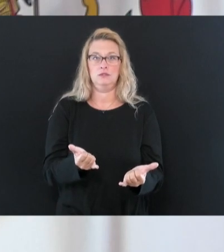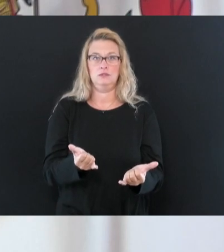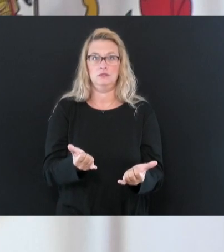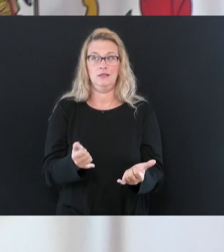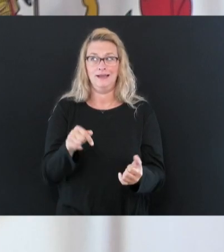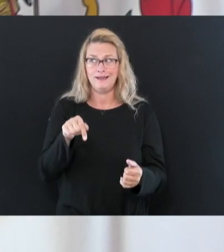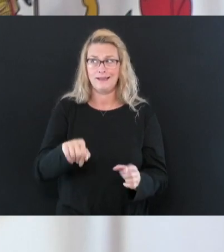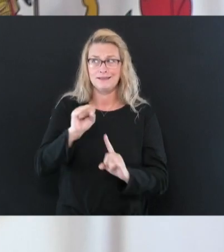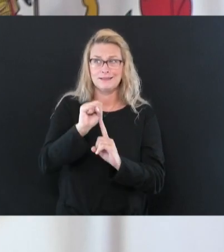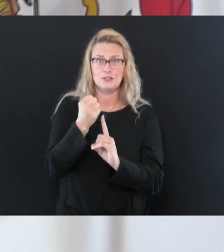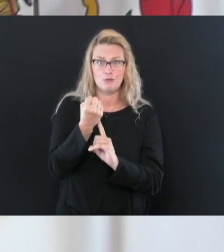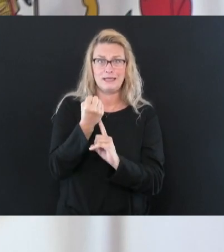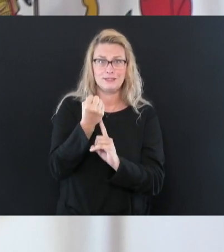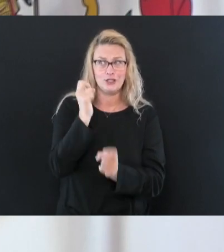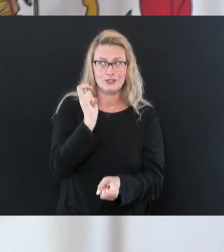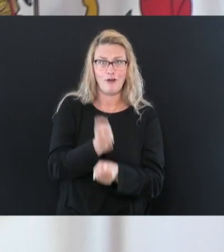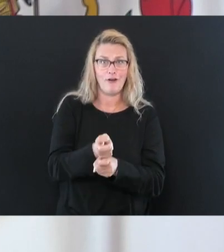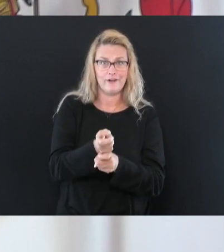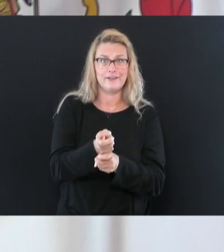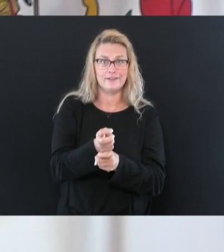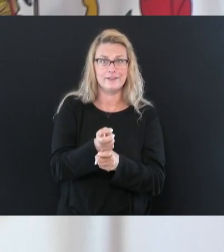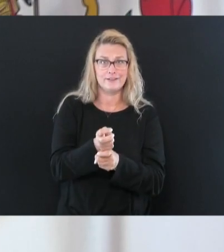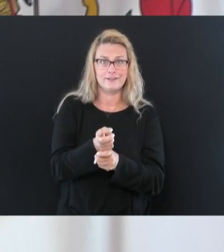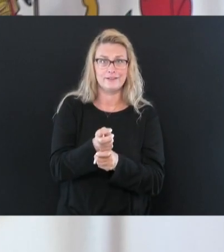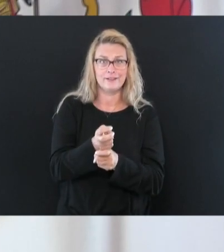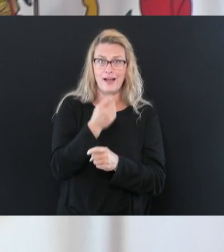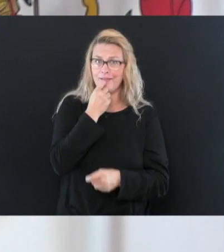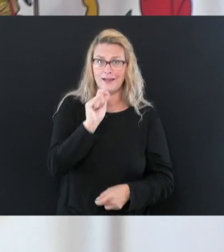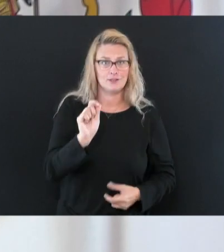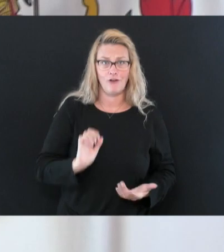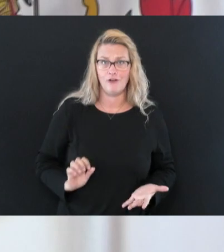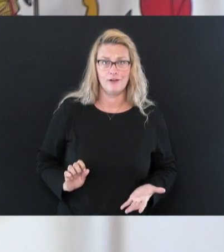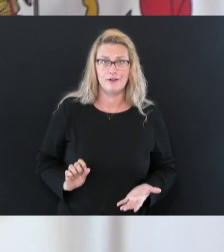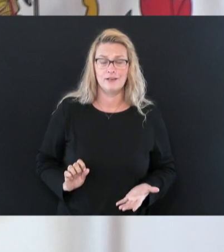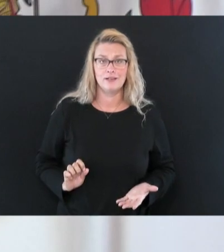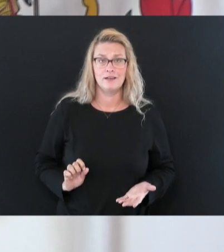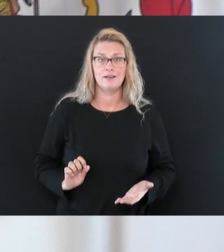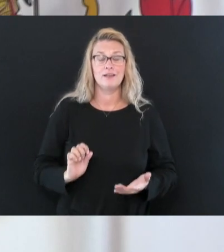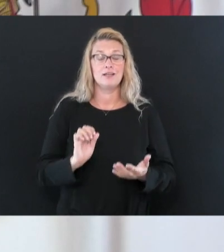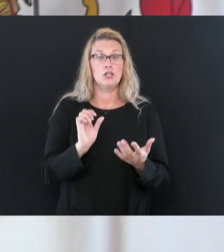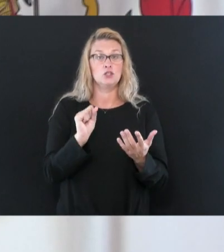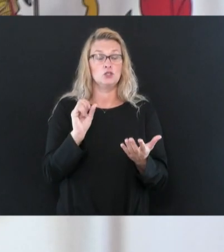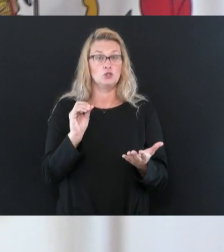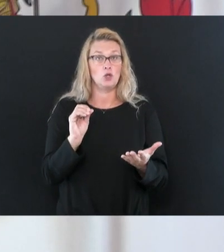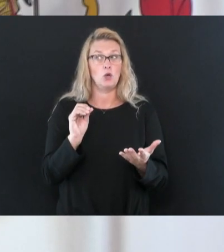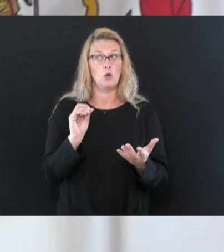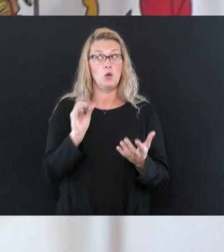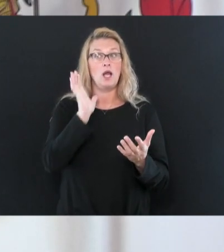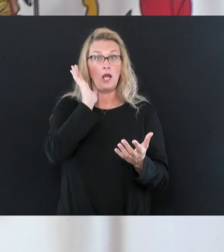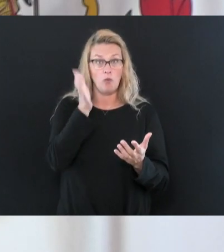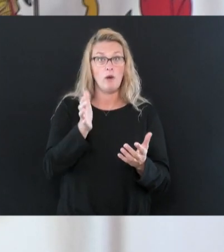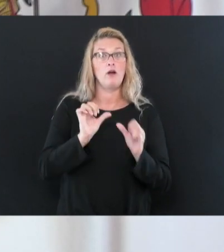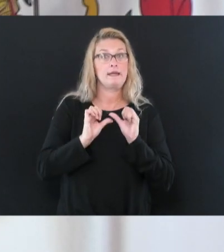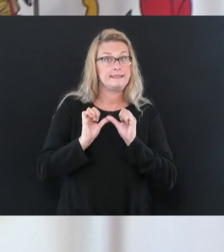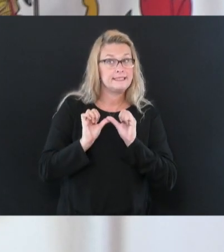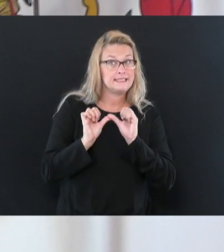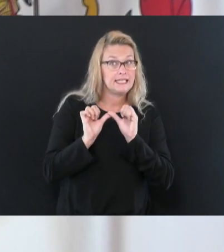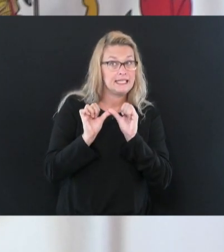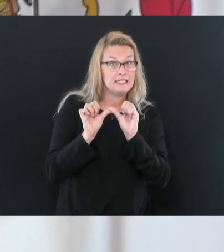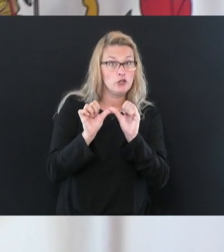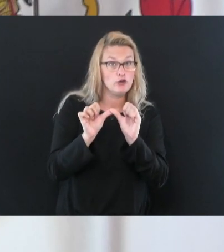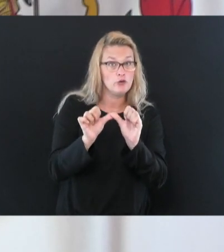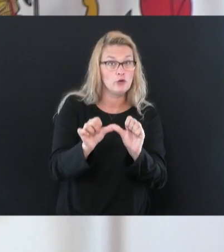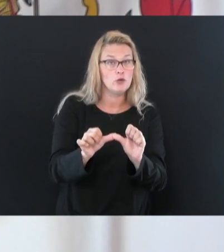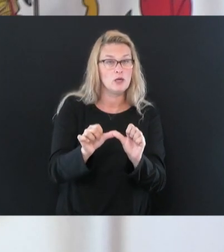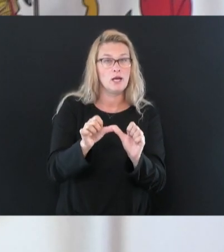stuff. That's all there is to it. And without any question, it's going to continue to probably